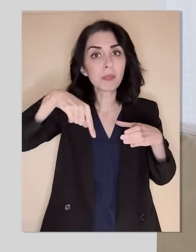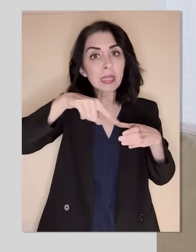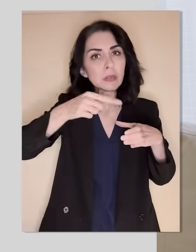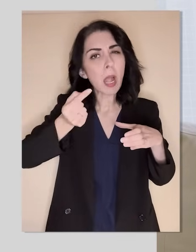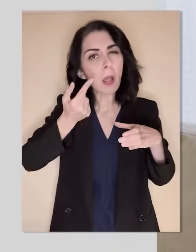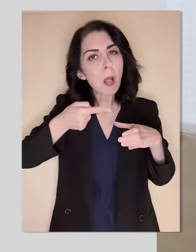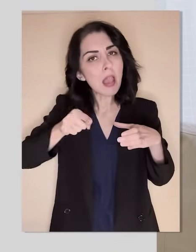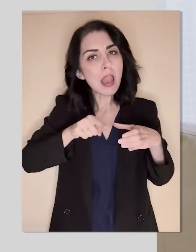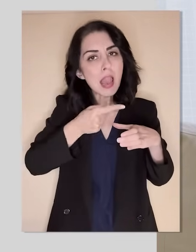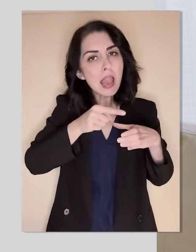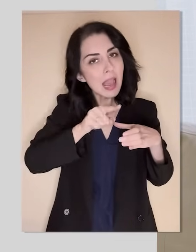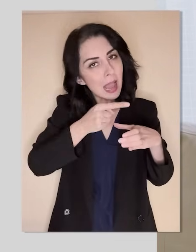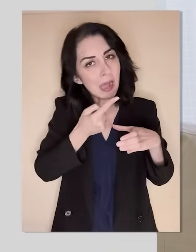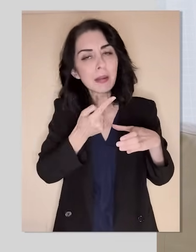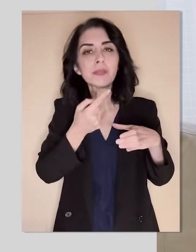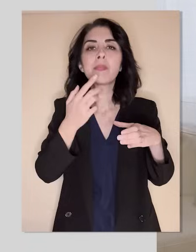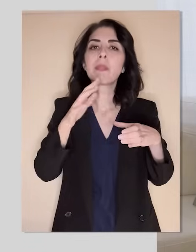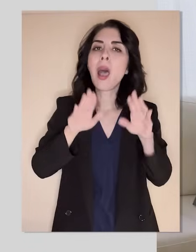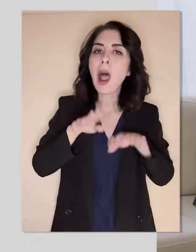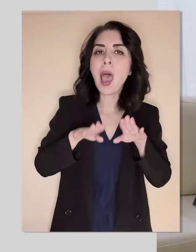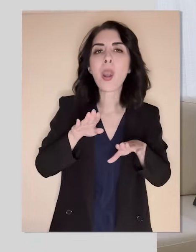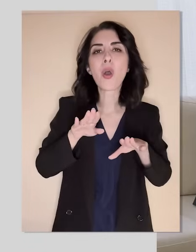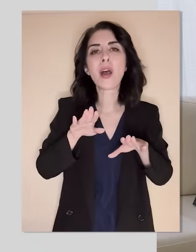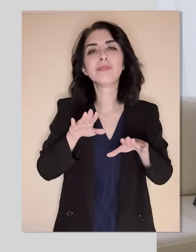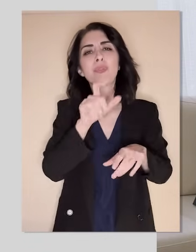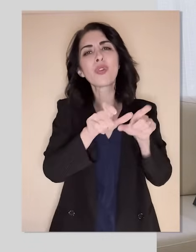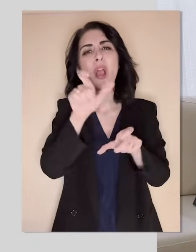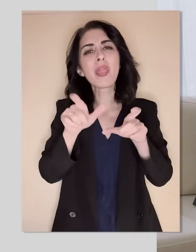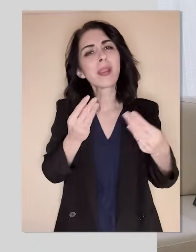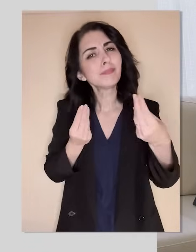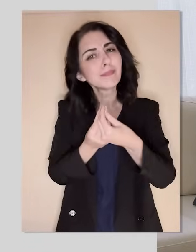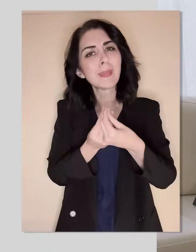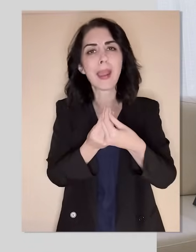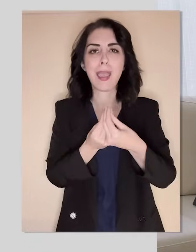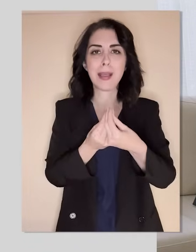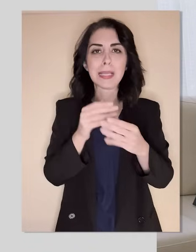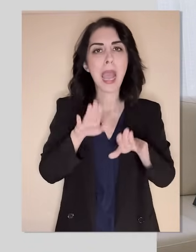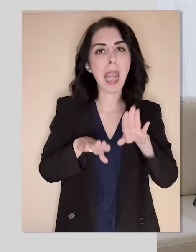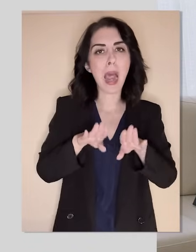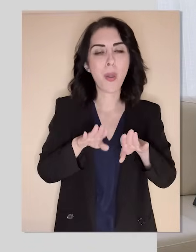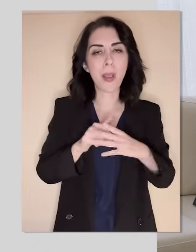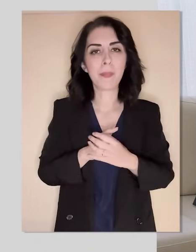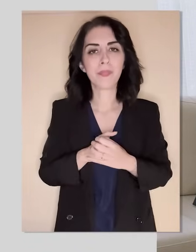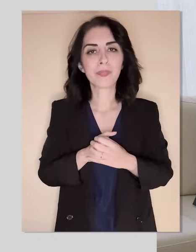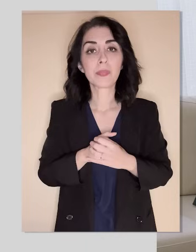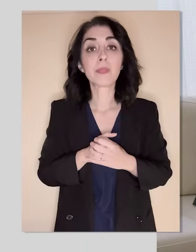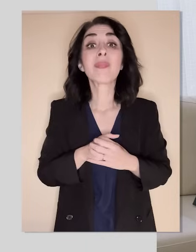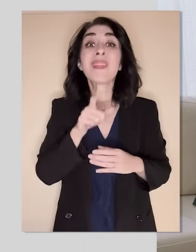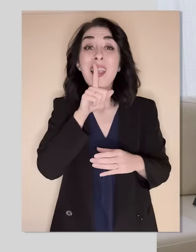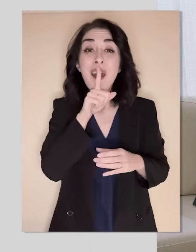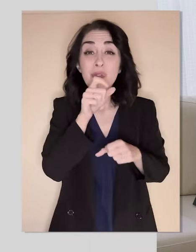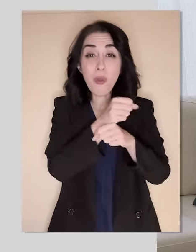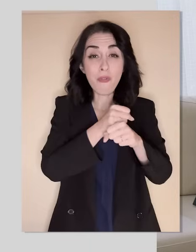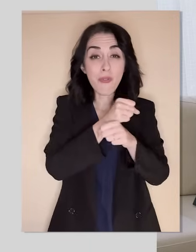category might work better for that person. We don't know until we try. So what is your